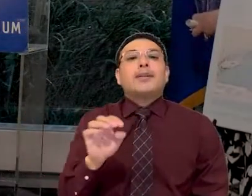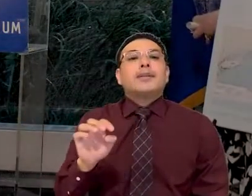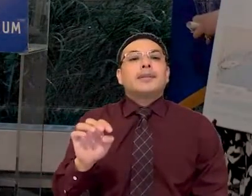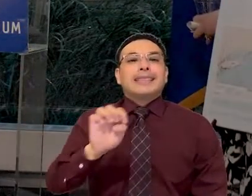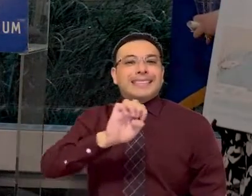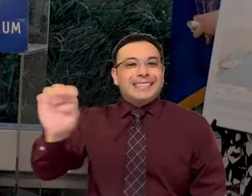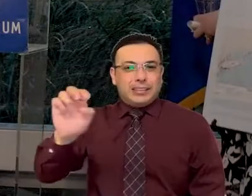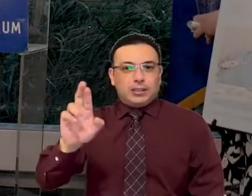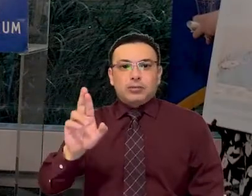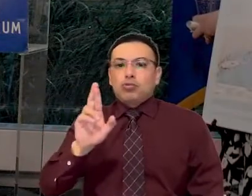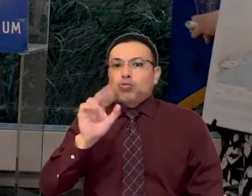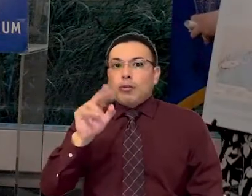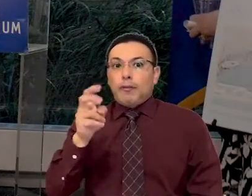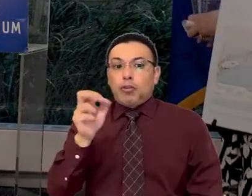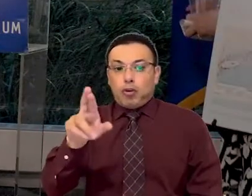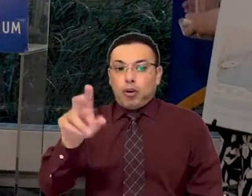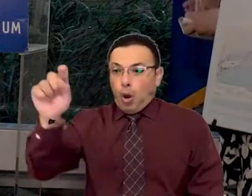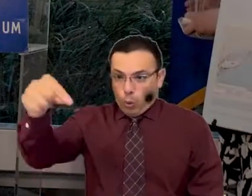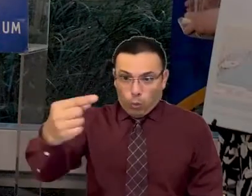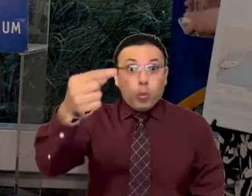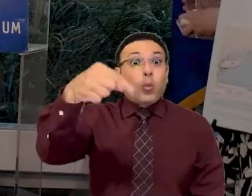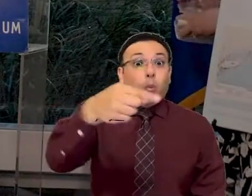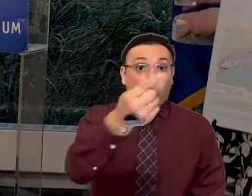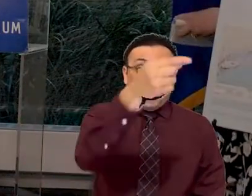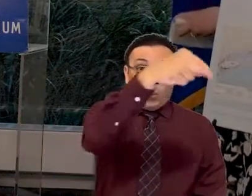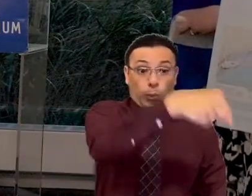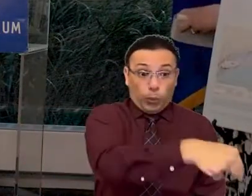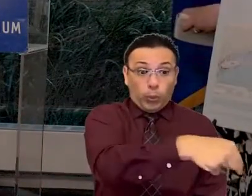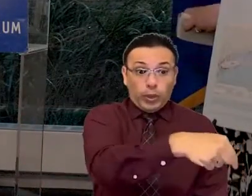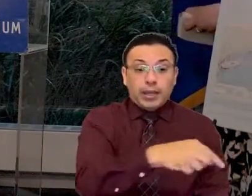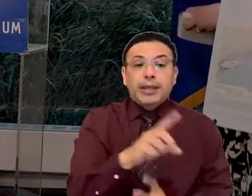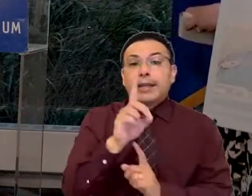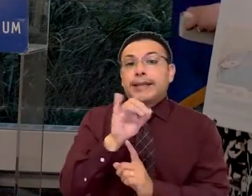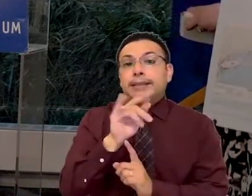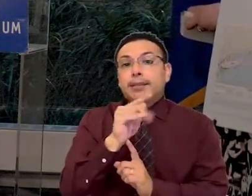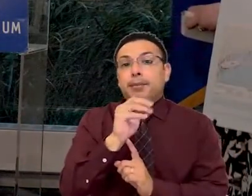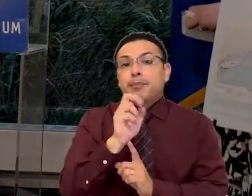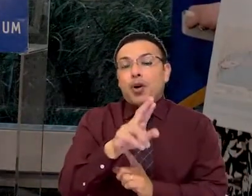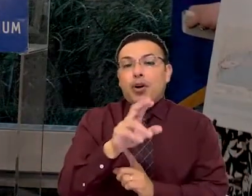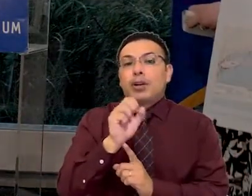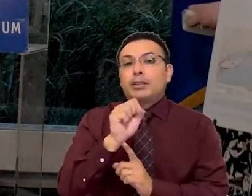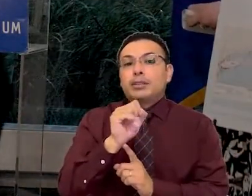here in the Ditmar-Steinway area.